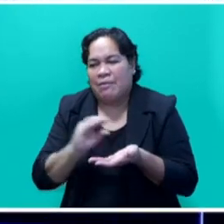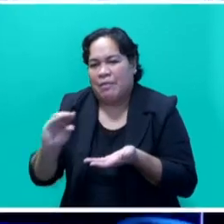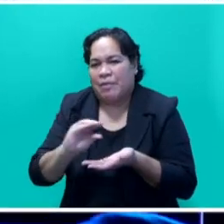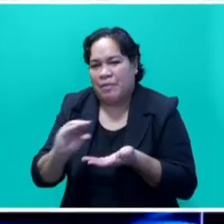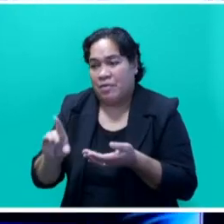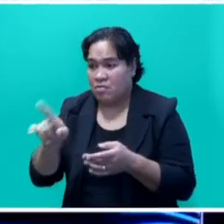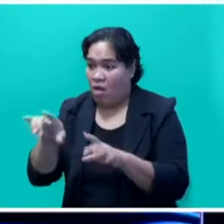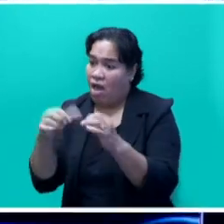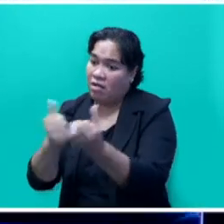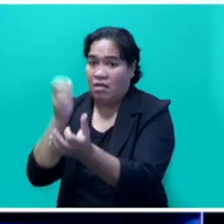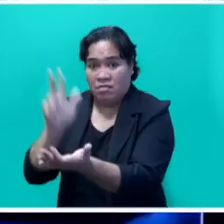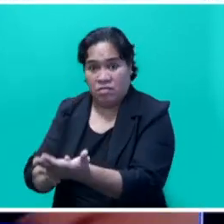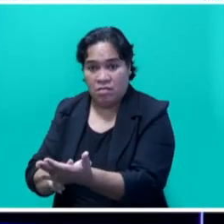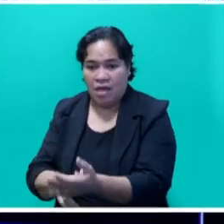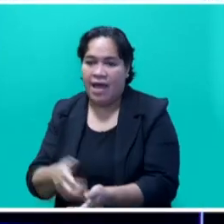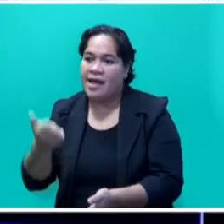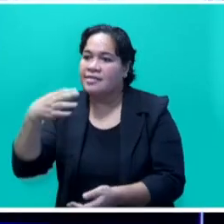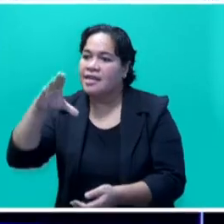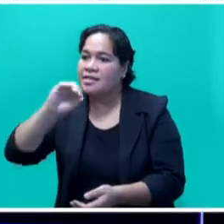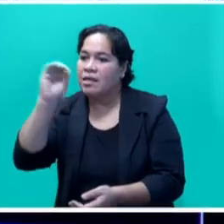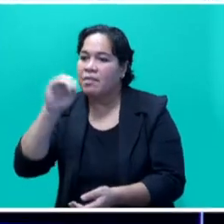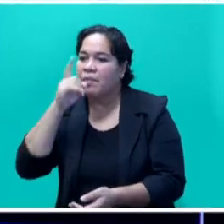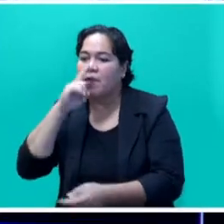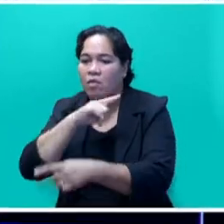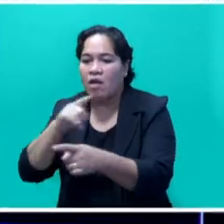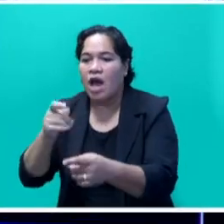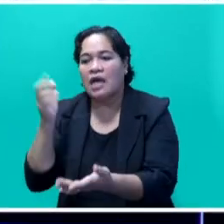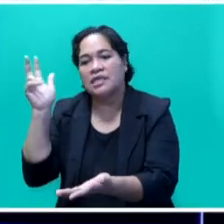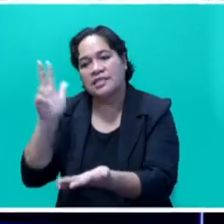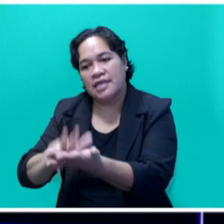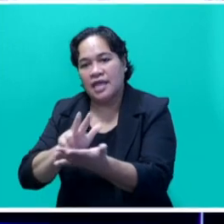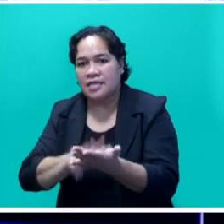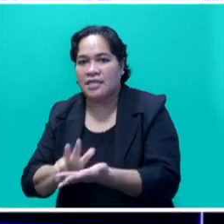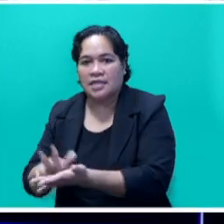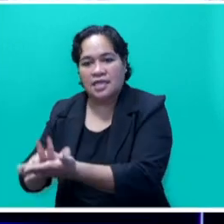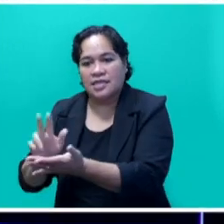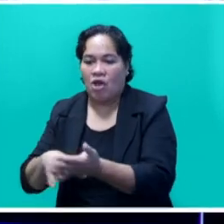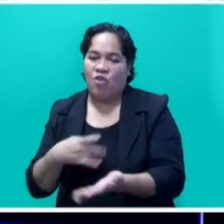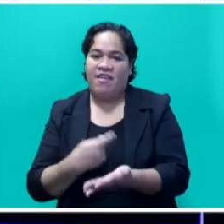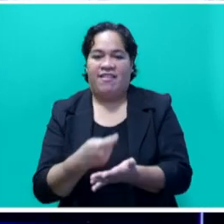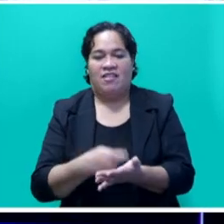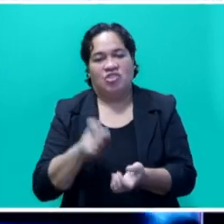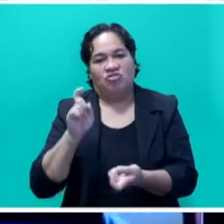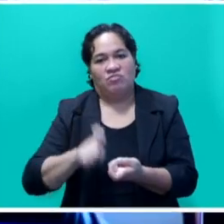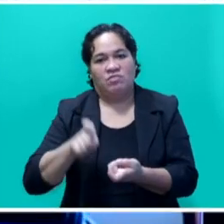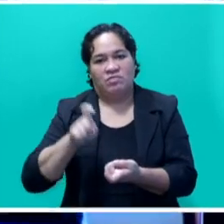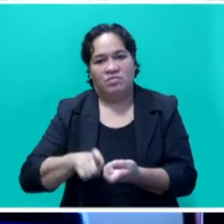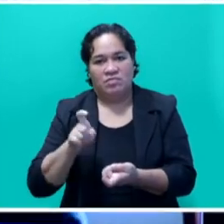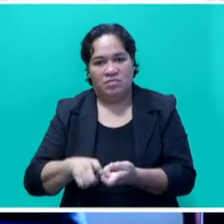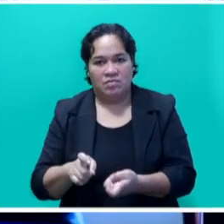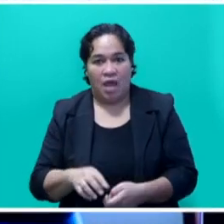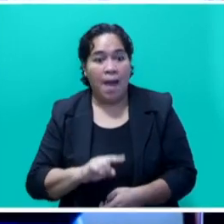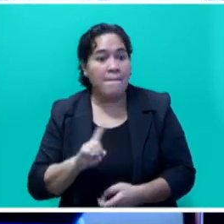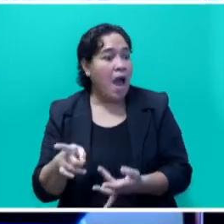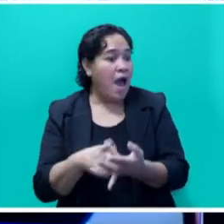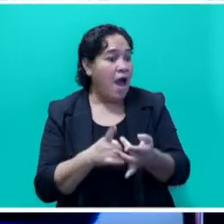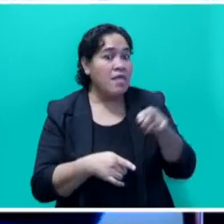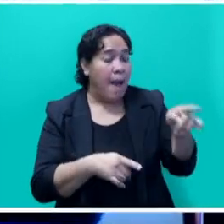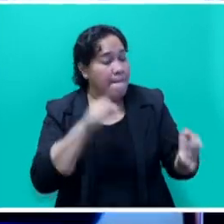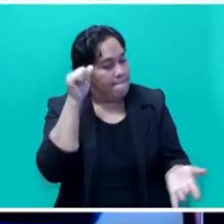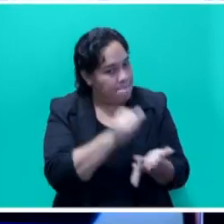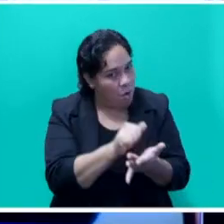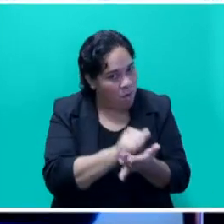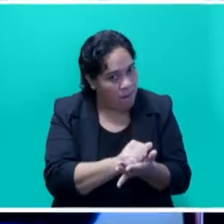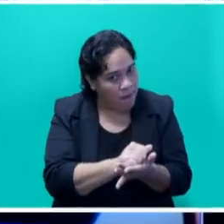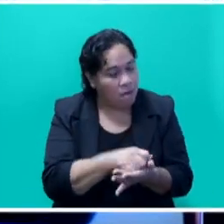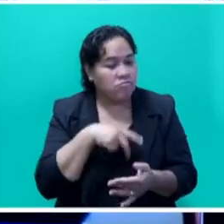agree, 60% signs, and they go and lease the land. And a lot of these people some of them have deep pockets. And here we are doing it properly. We're getting